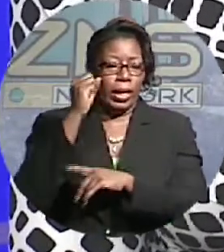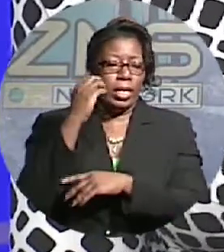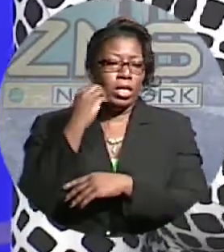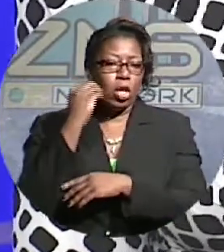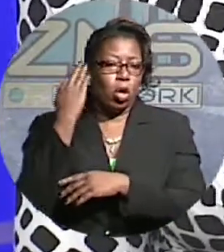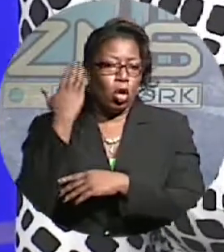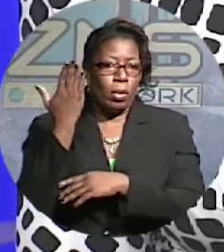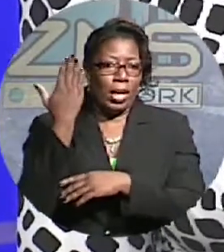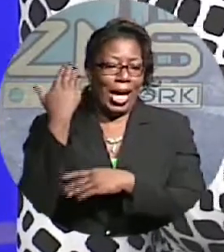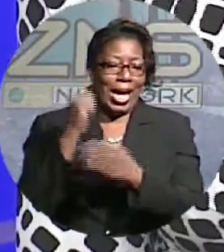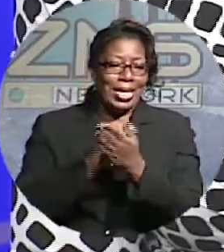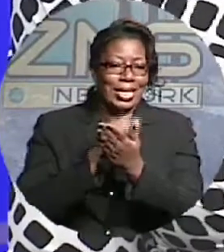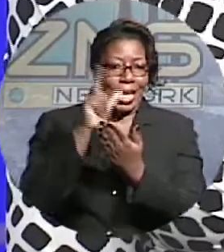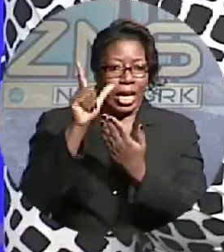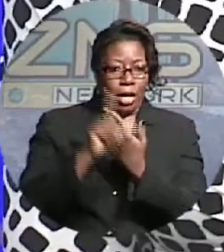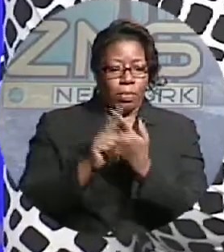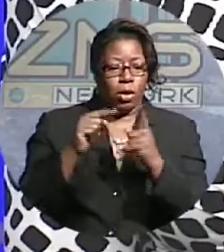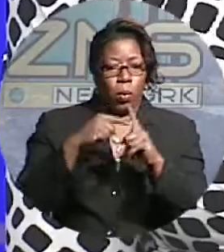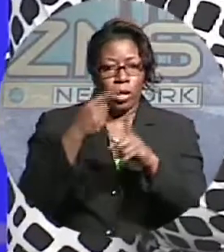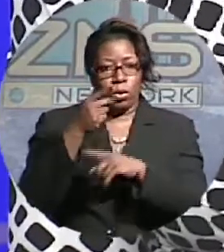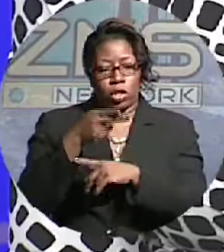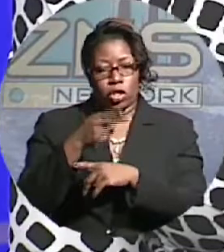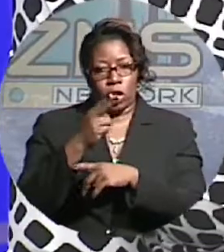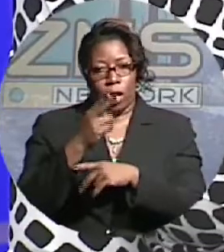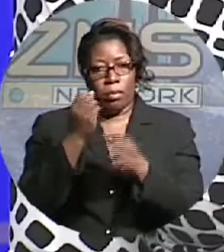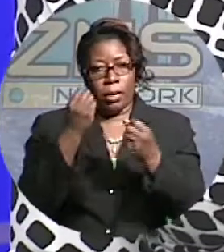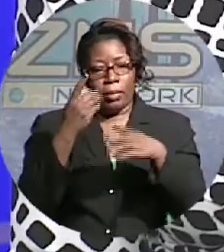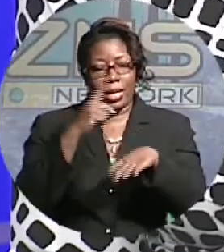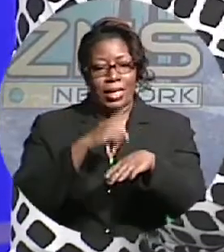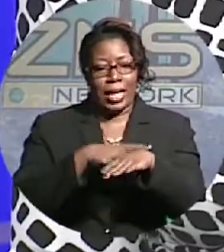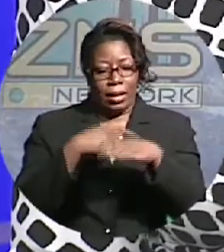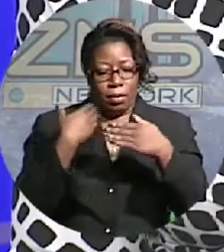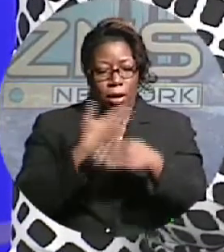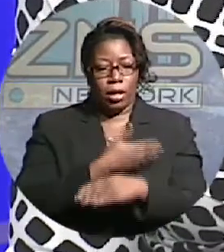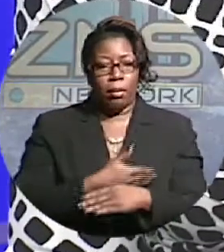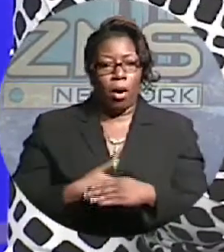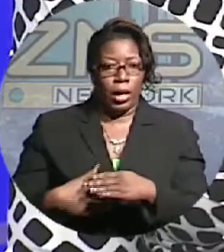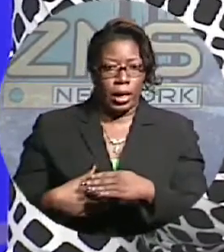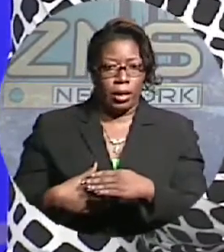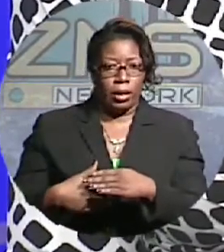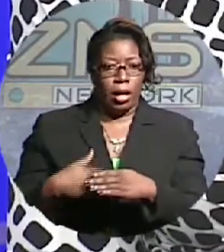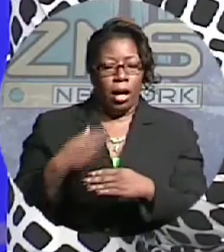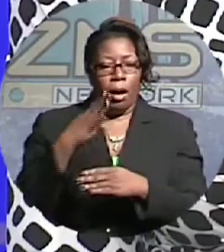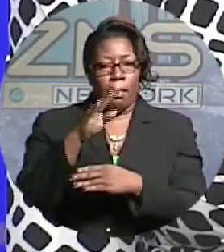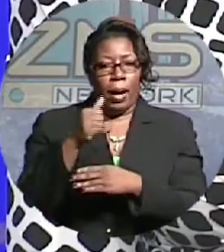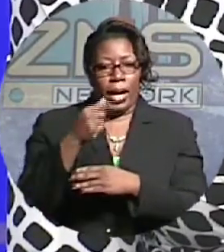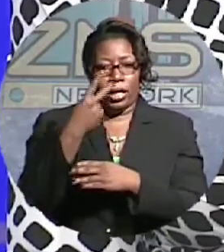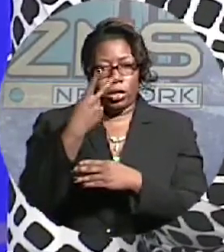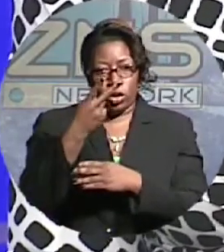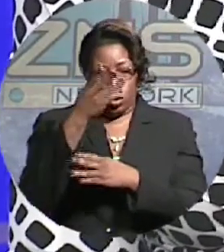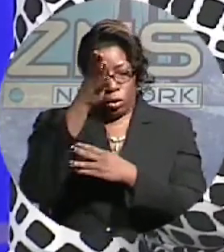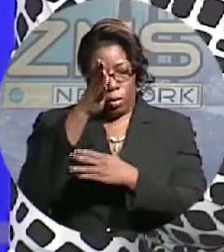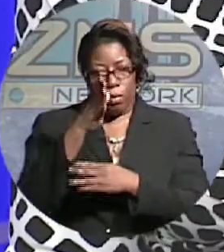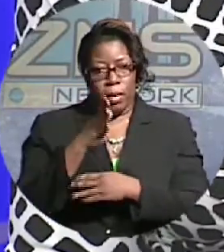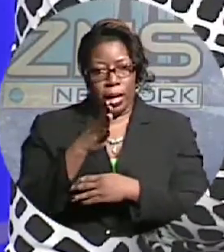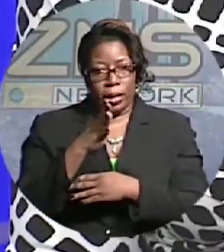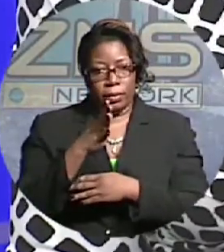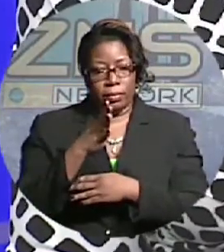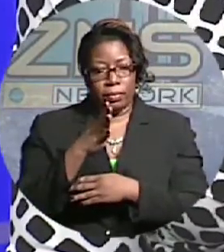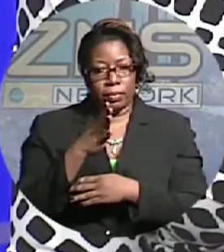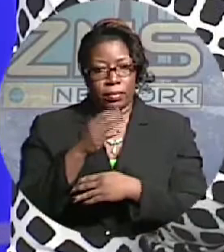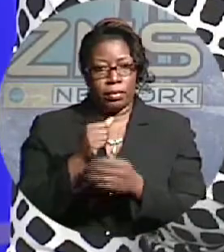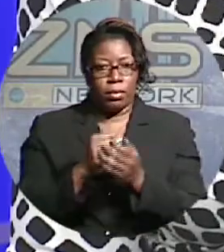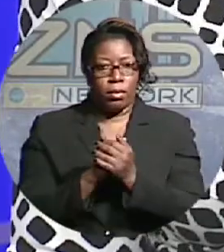home last April when he was shot multiple times to the body by two masked men in what was believed to be an attempted armed robbery.